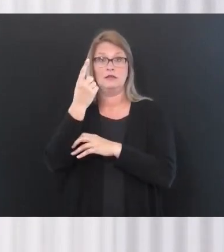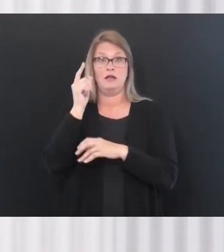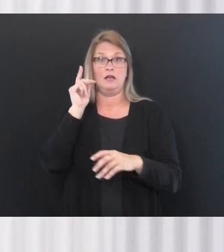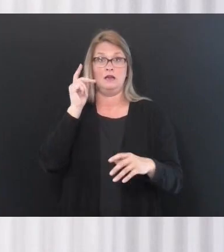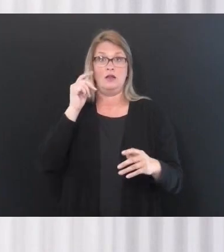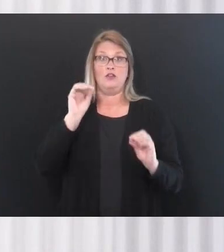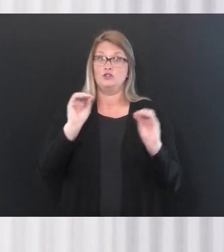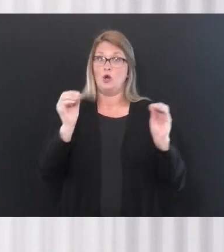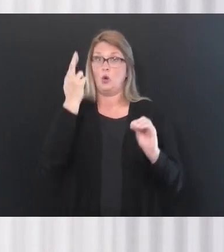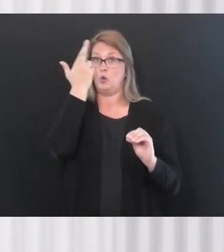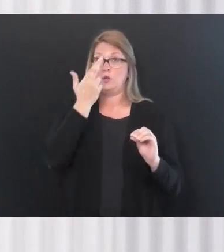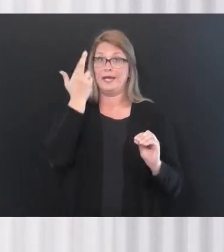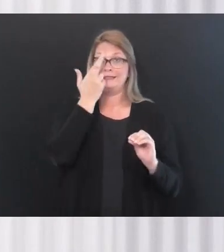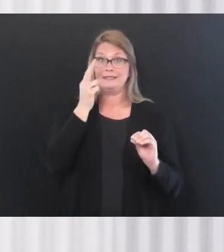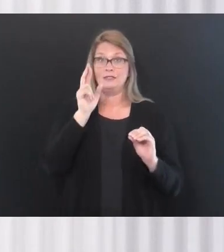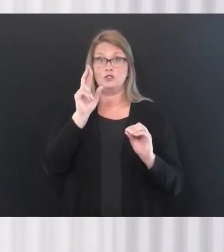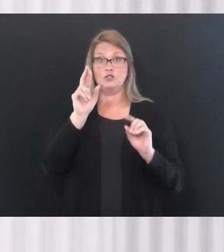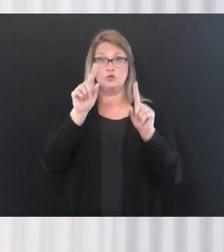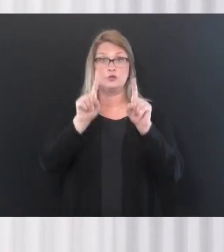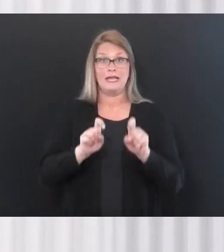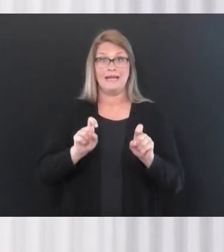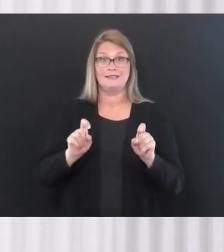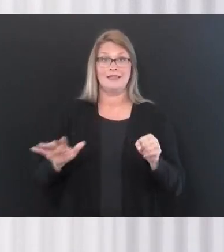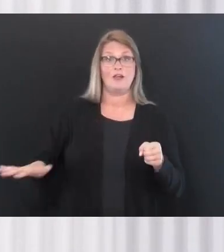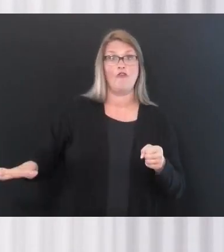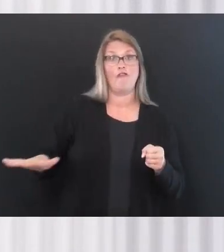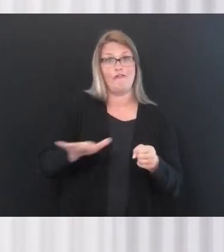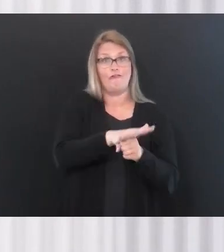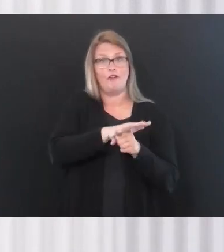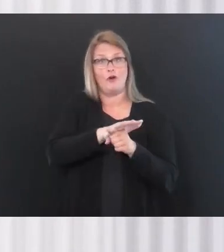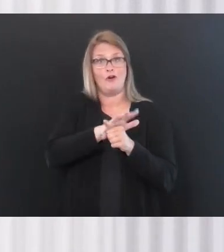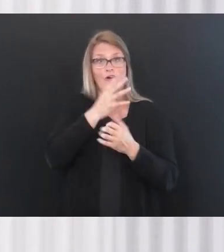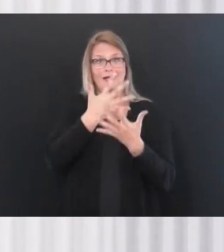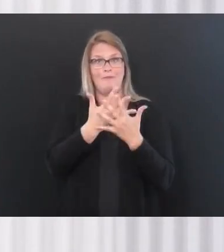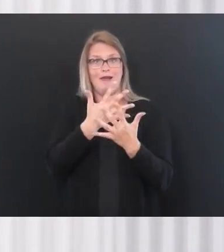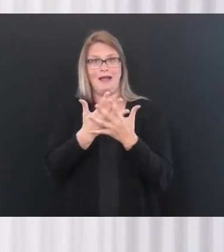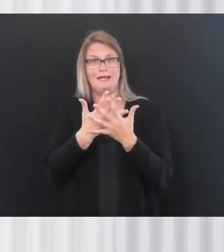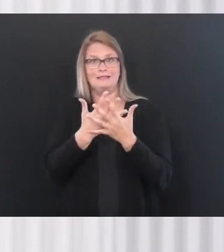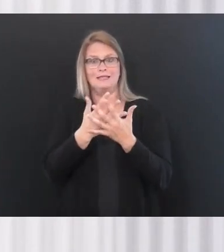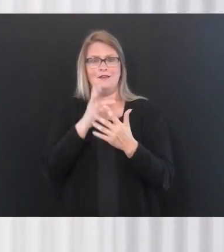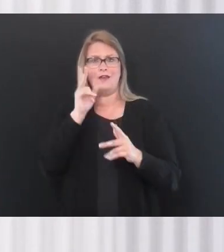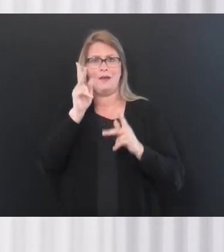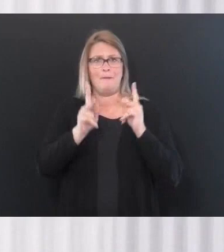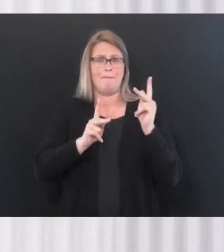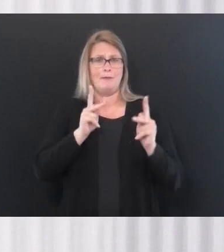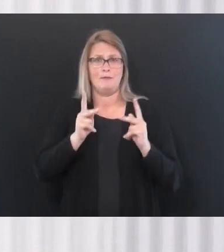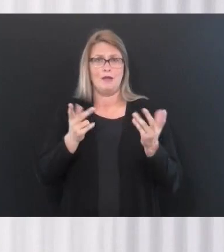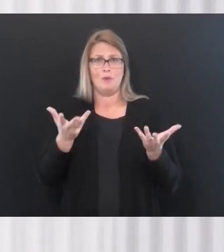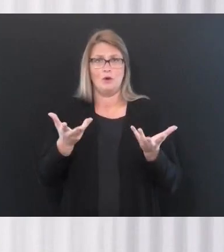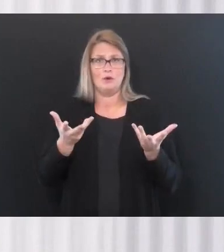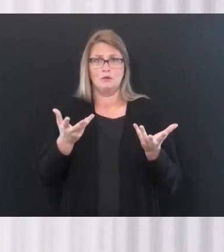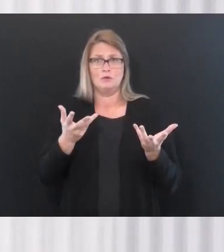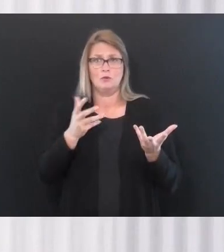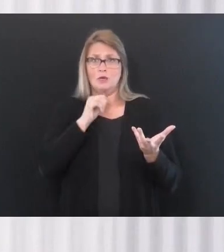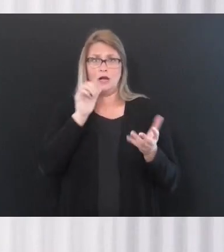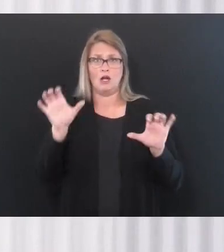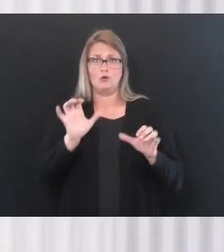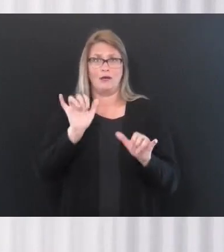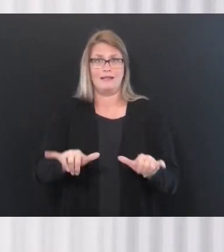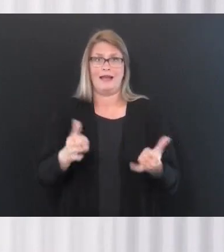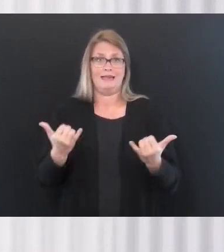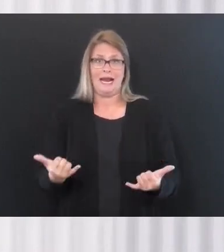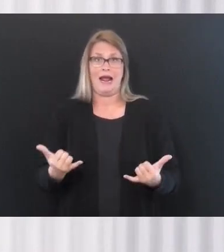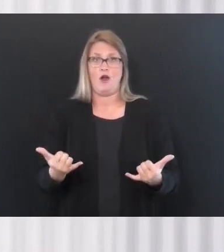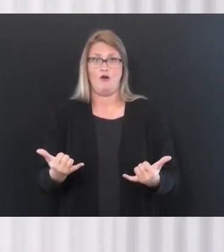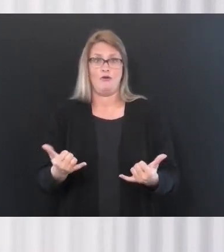no reason to test our entire population, including those that are asymptomatic, when we're not doing that in our general population